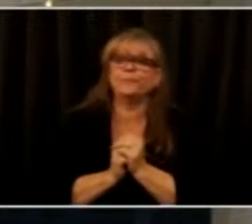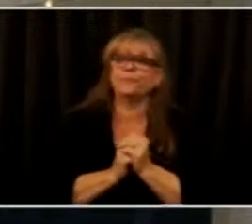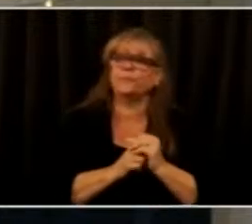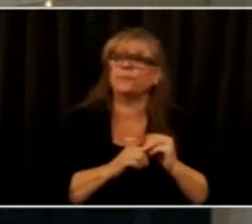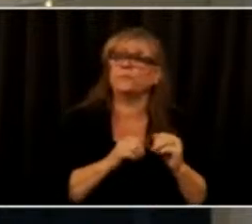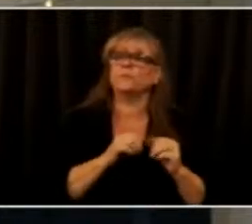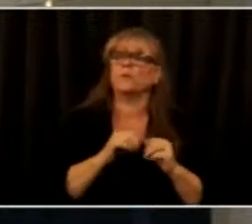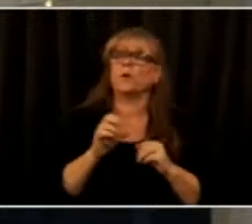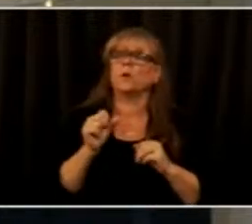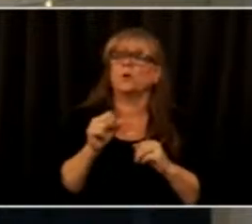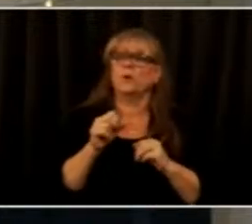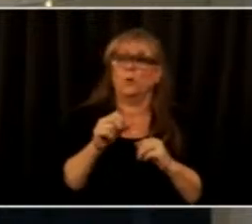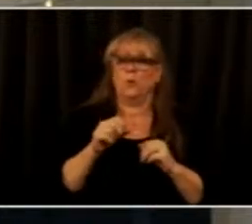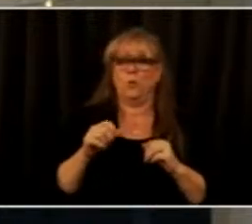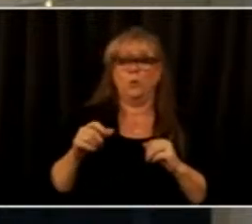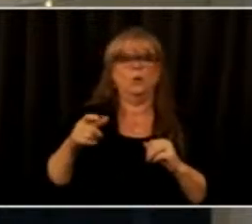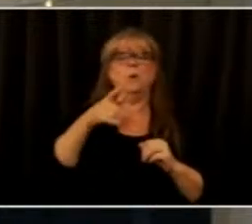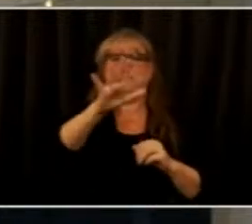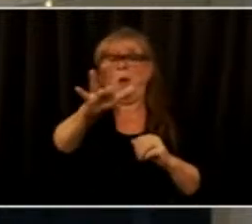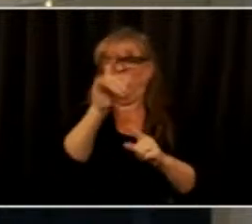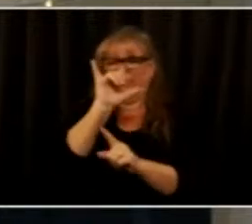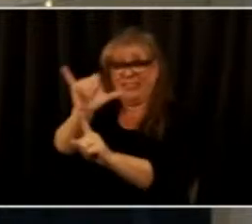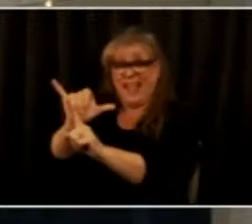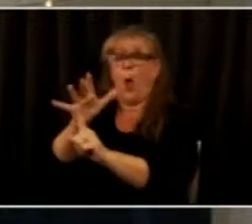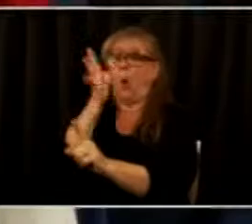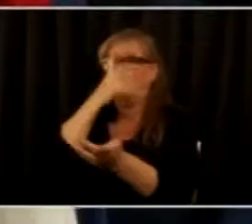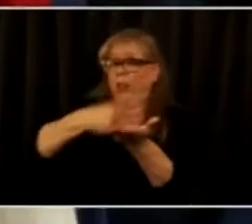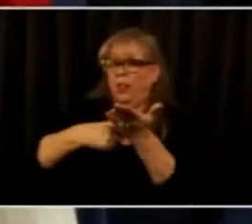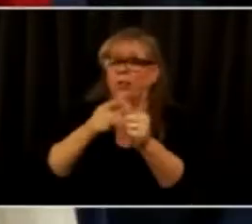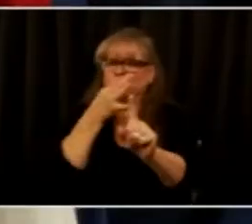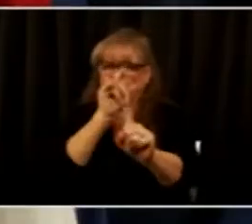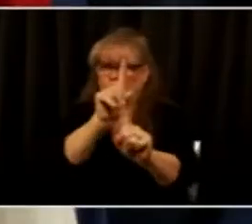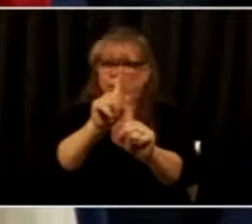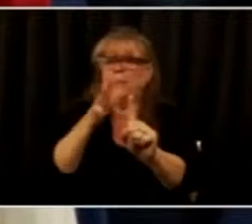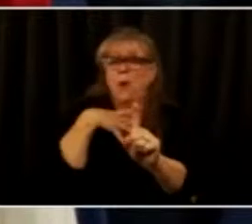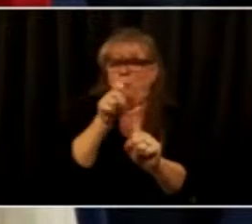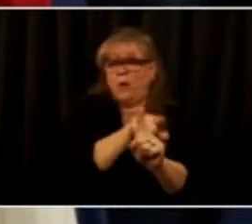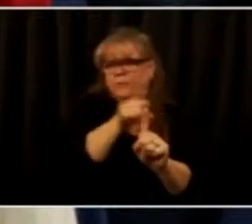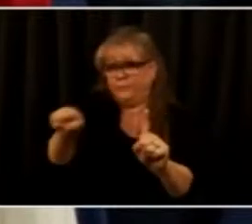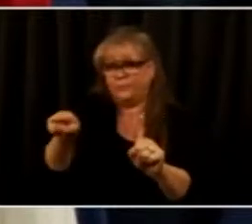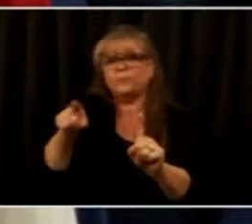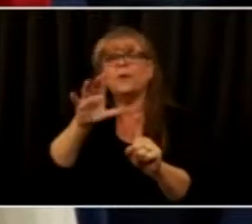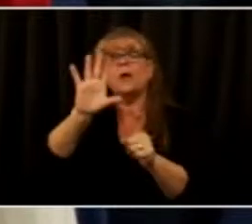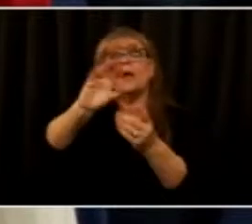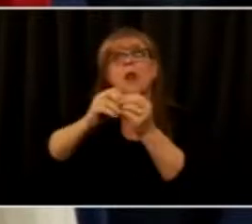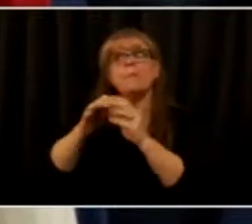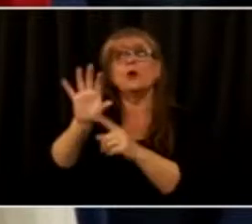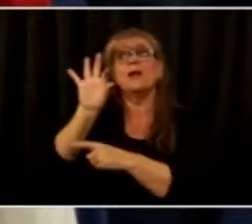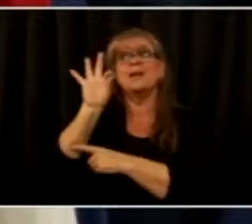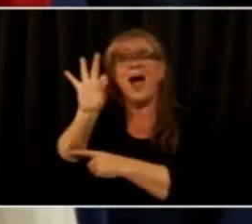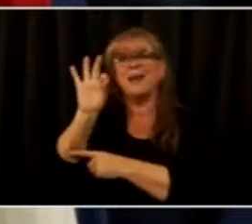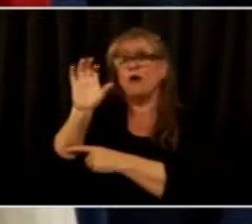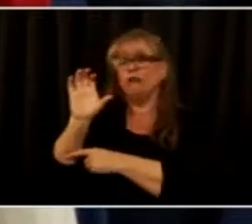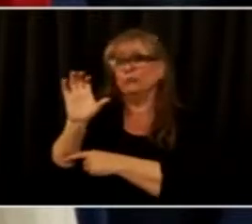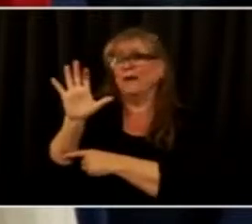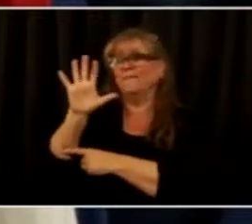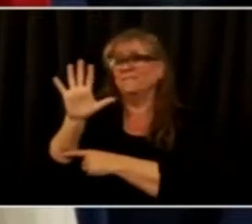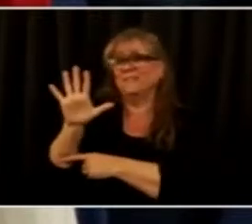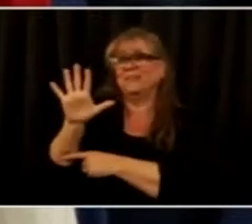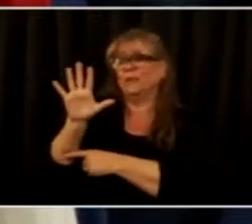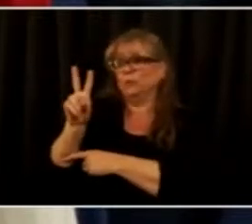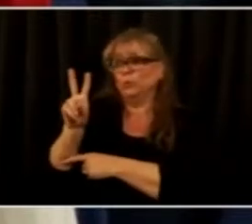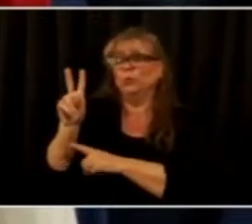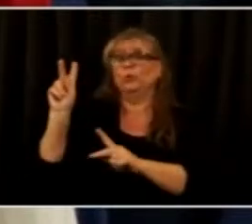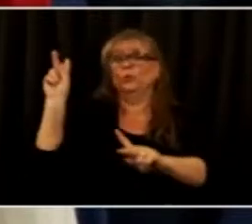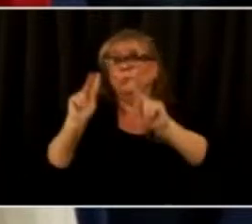your kids and yourself against the virus, I want to walk through some of the numbers. 952 positive cases yesterday. Hospitalizations